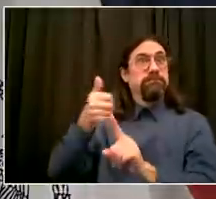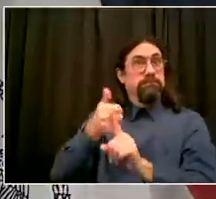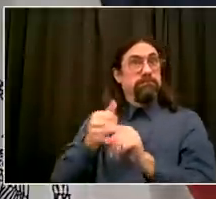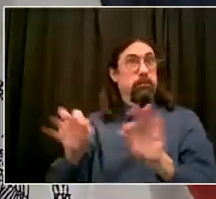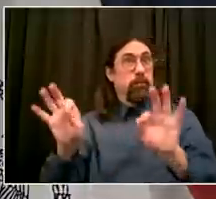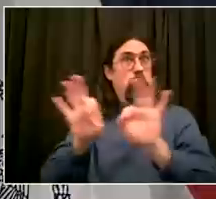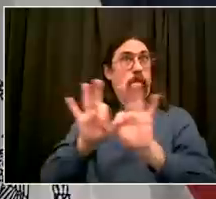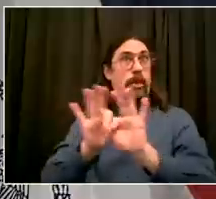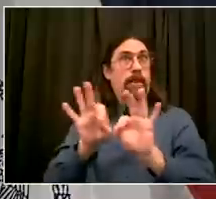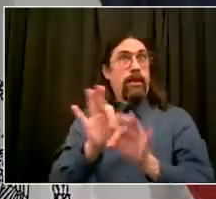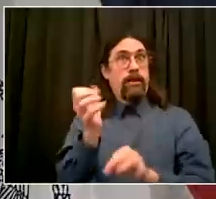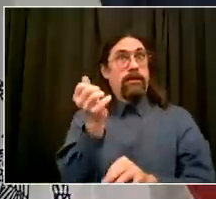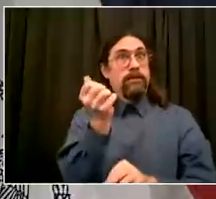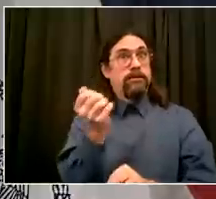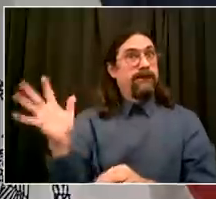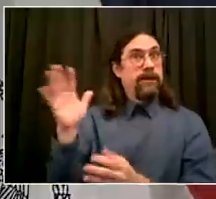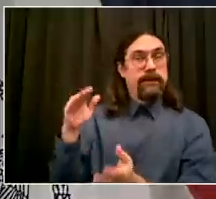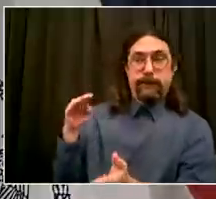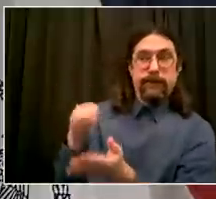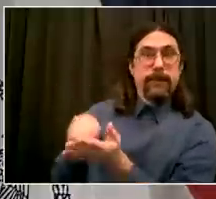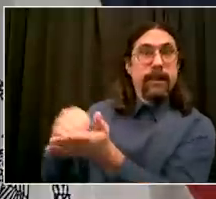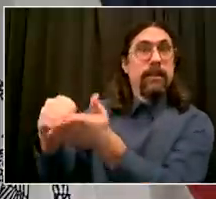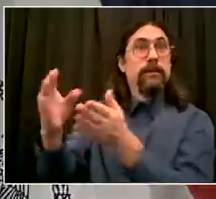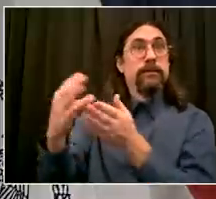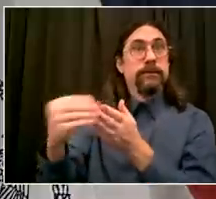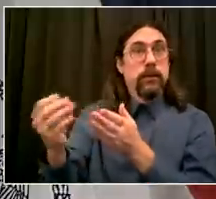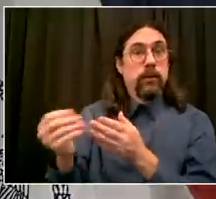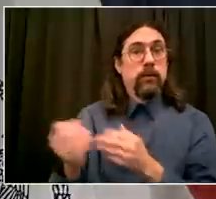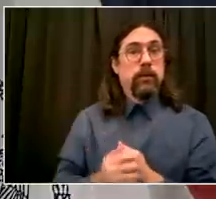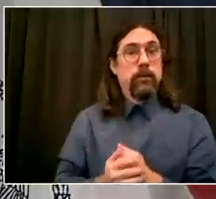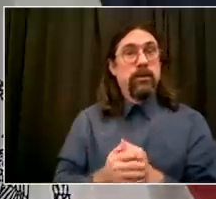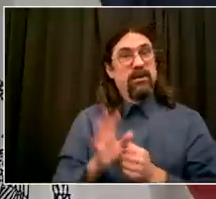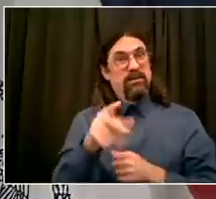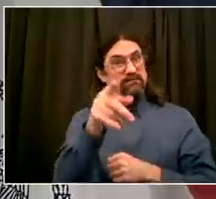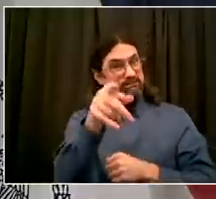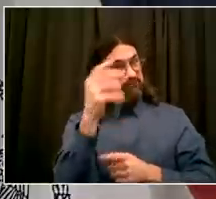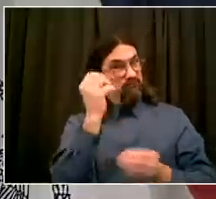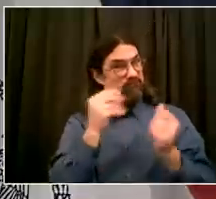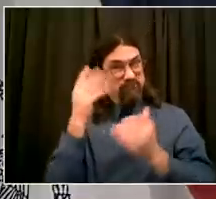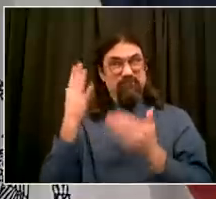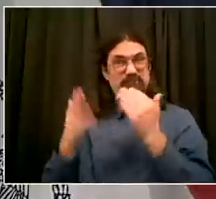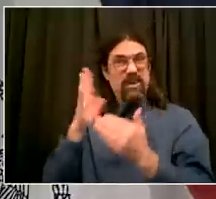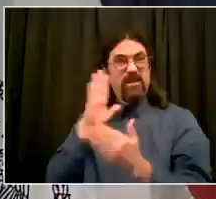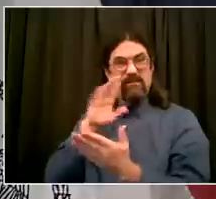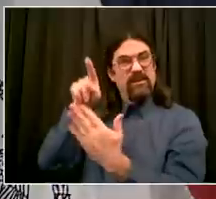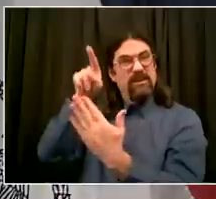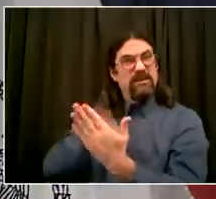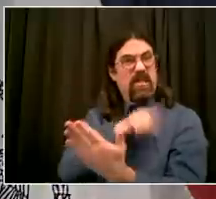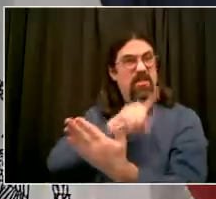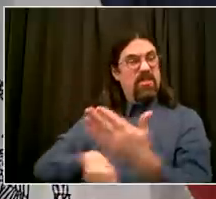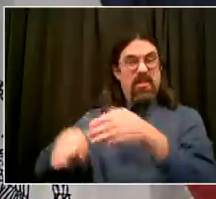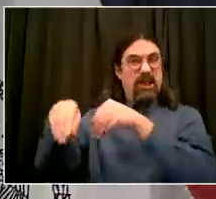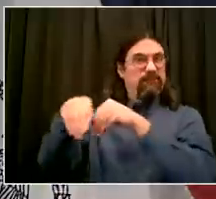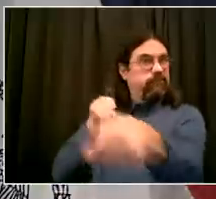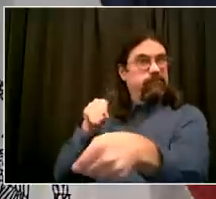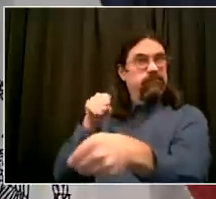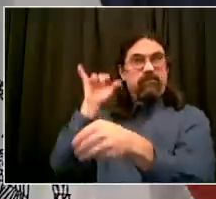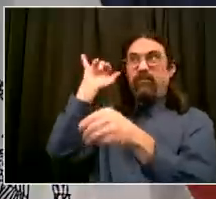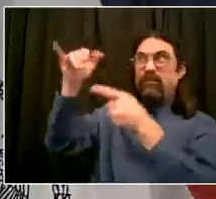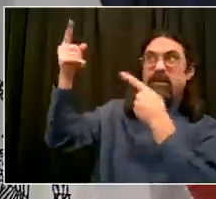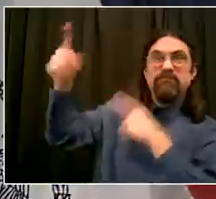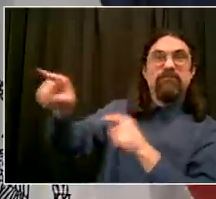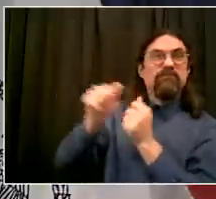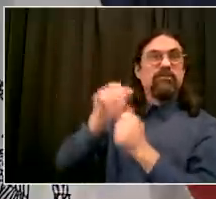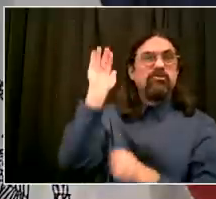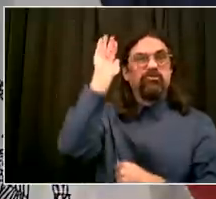at that very, very carefully and very quickly, Rich. The president incited a